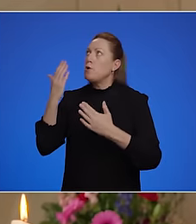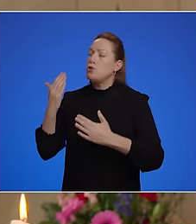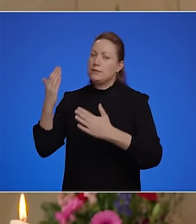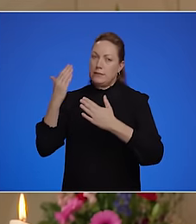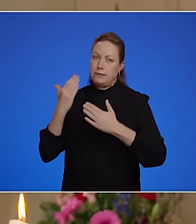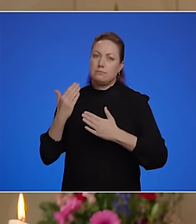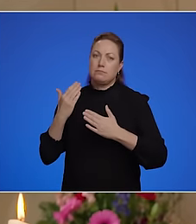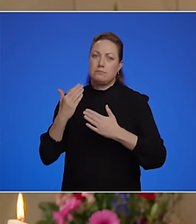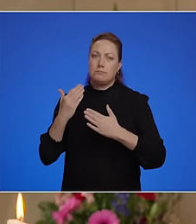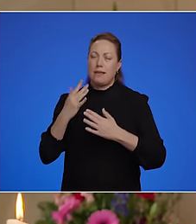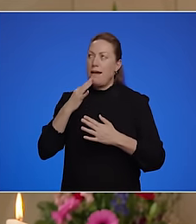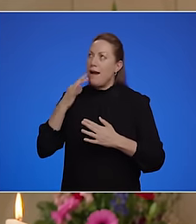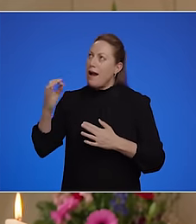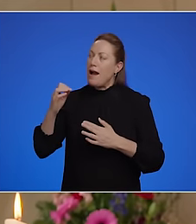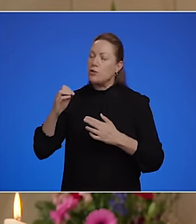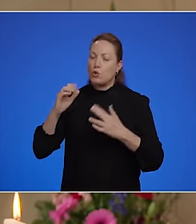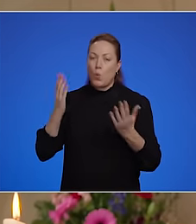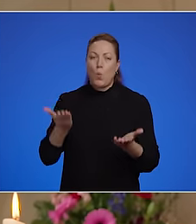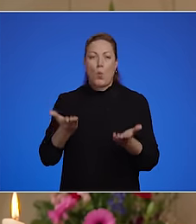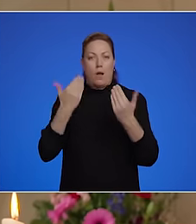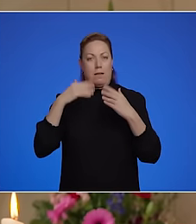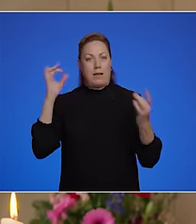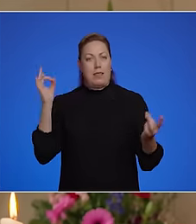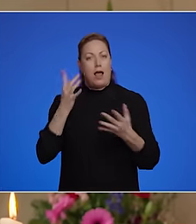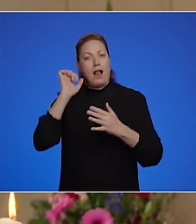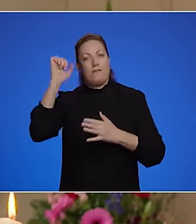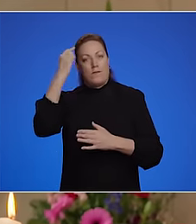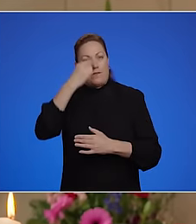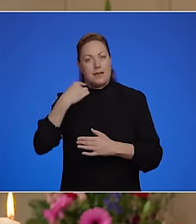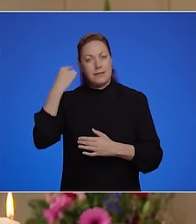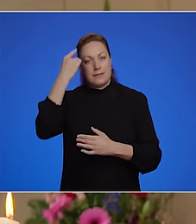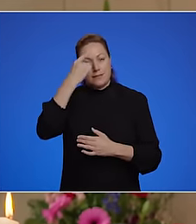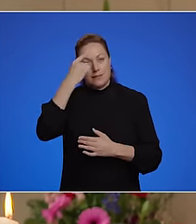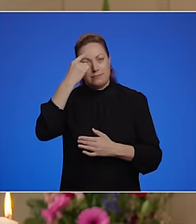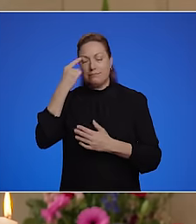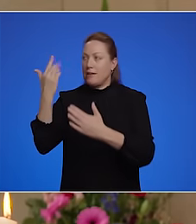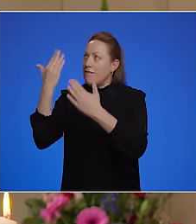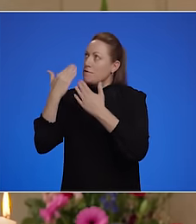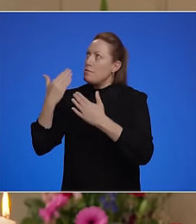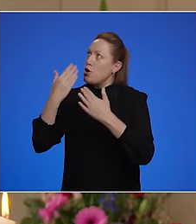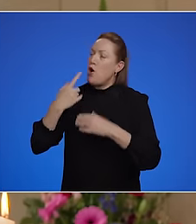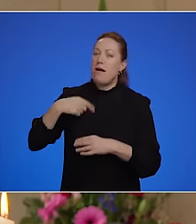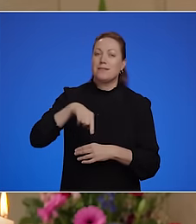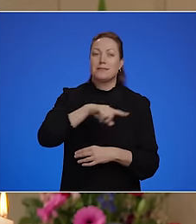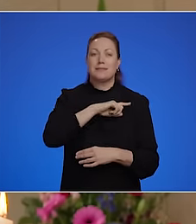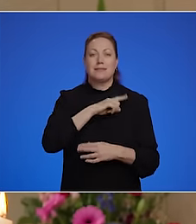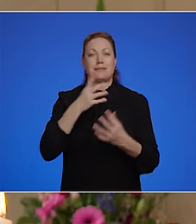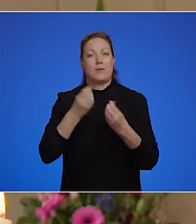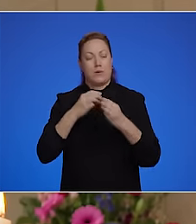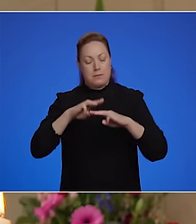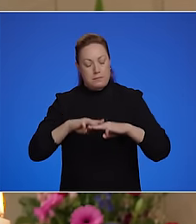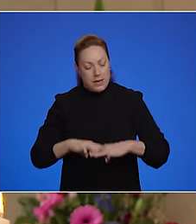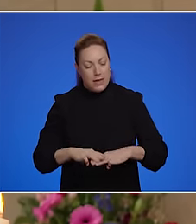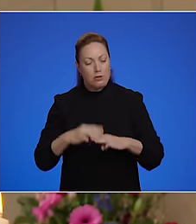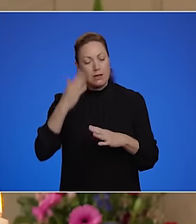mercy. Welcome them into the light of your face. Have mercy on us all, we pray, that with the